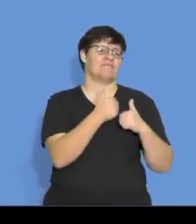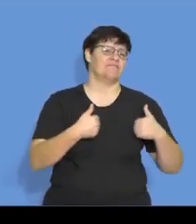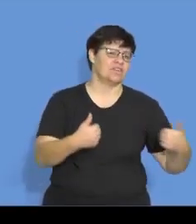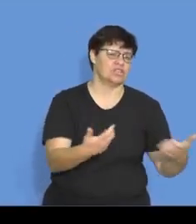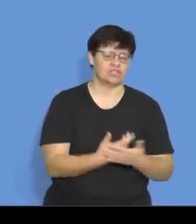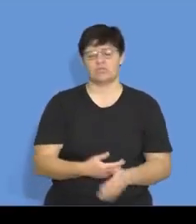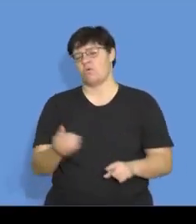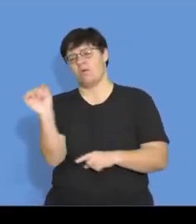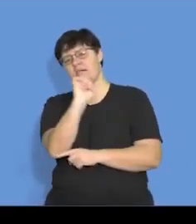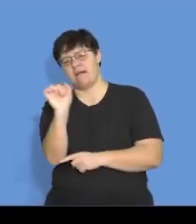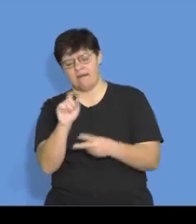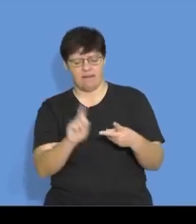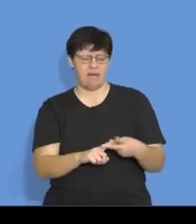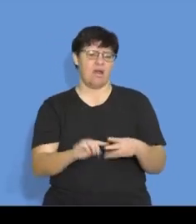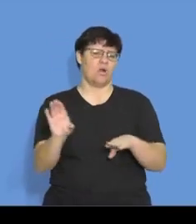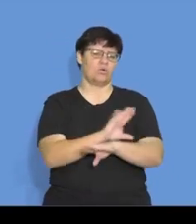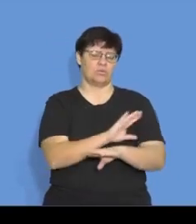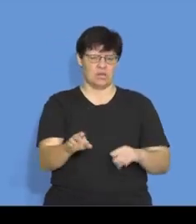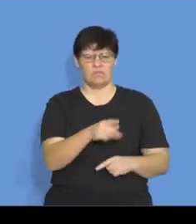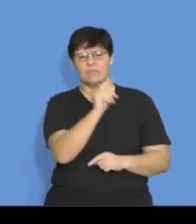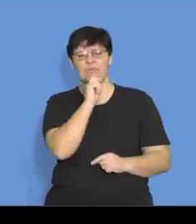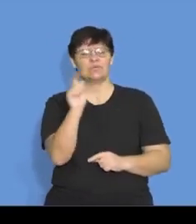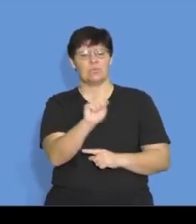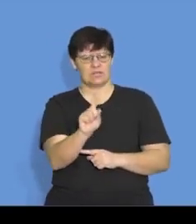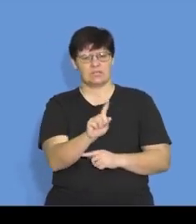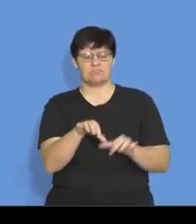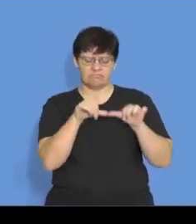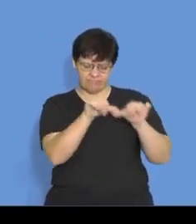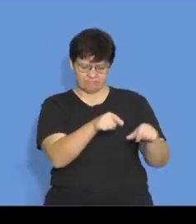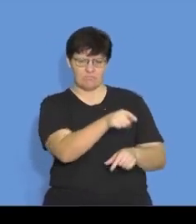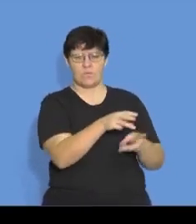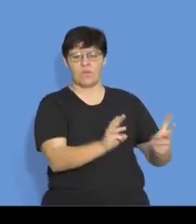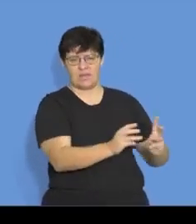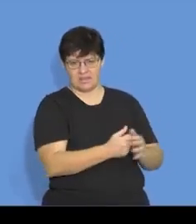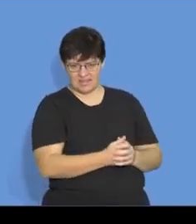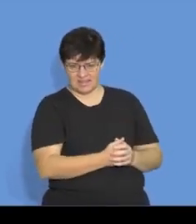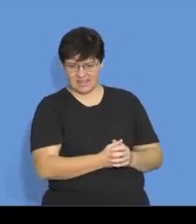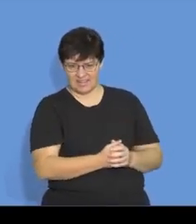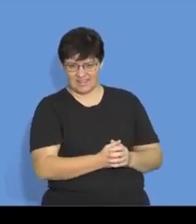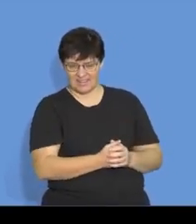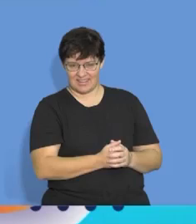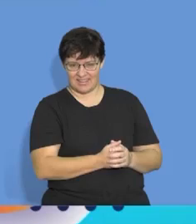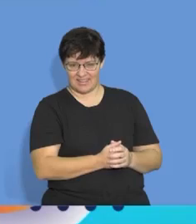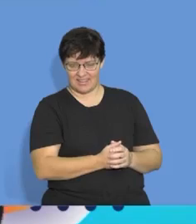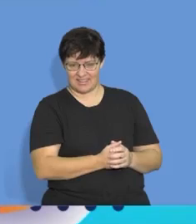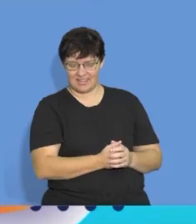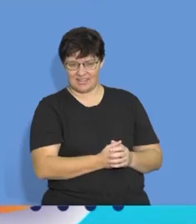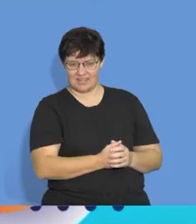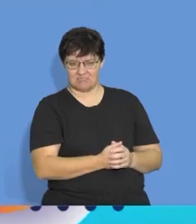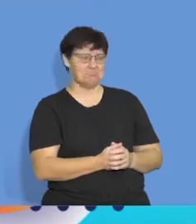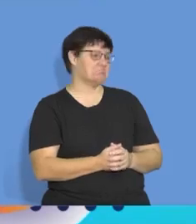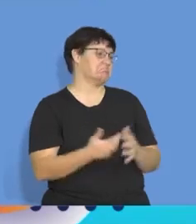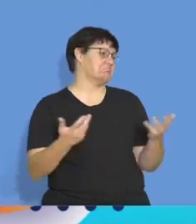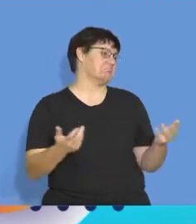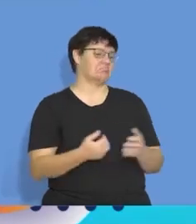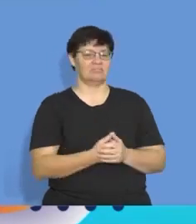furniture, cars, computers will make use of the perpetual stock method. Think about it, right?